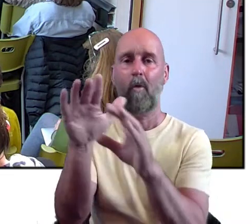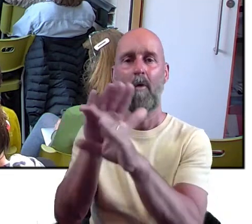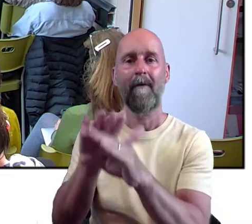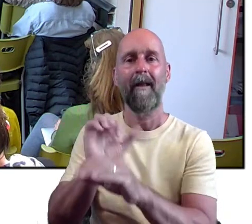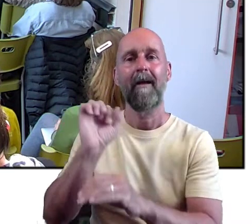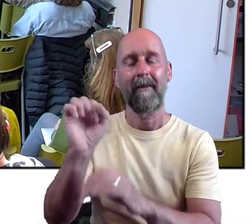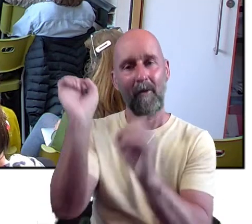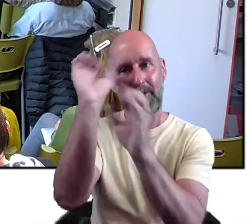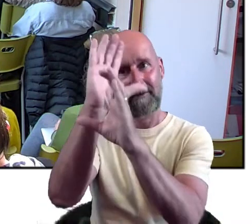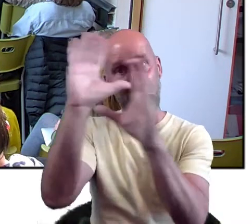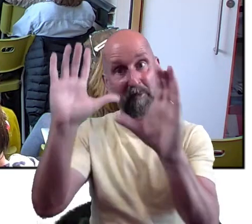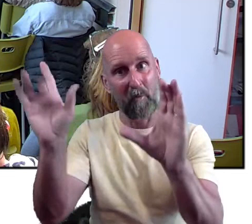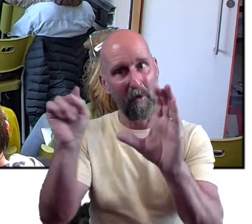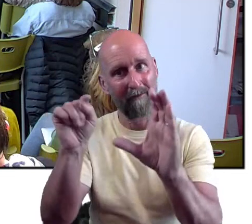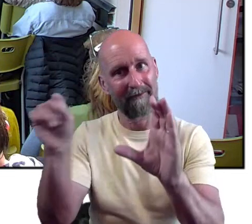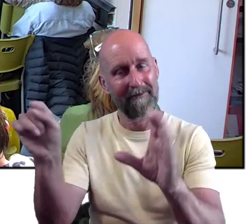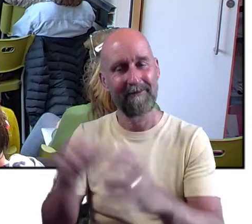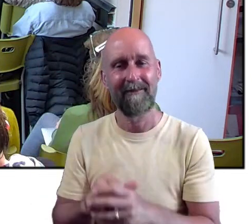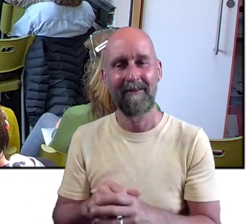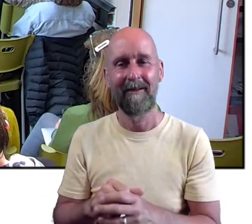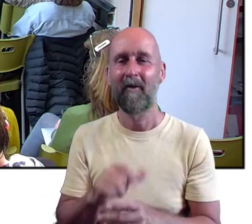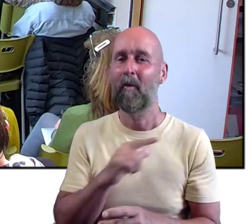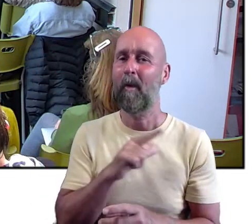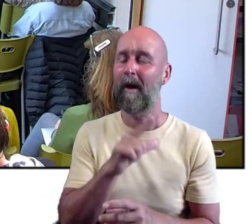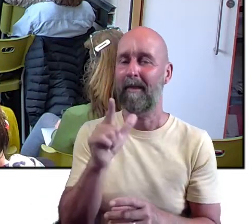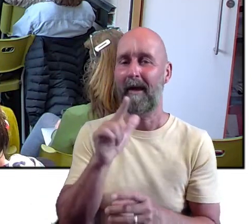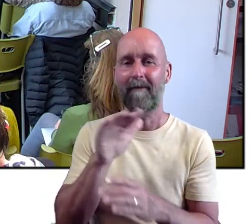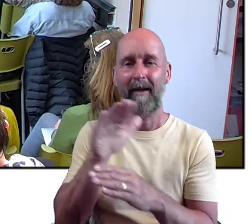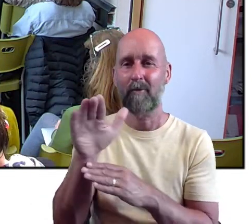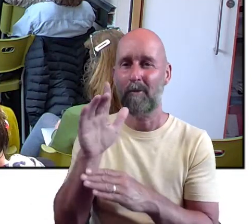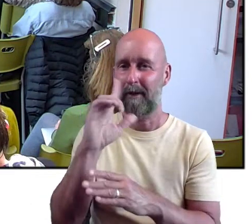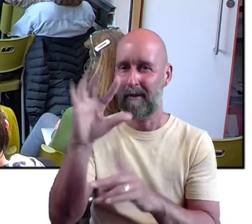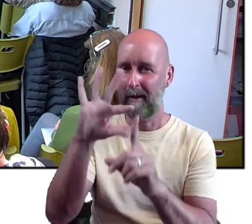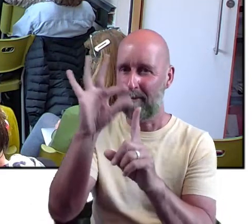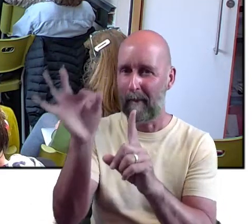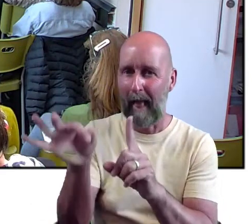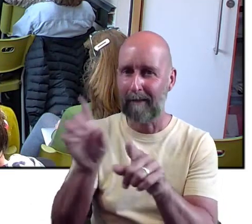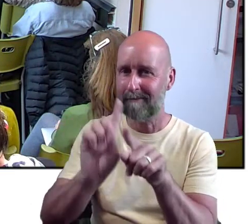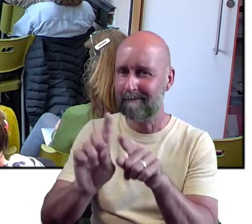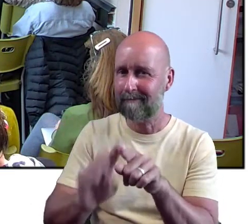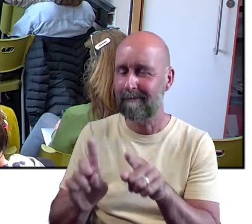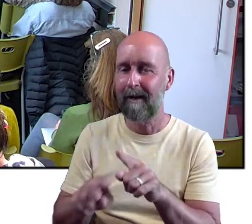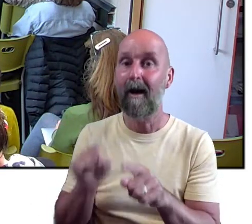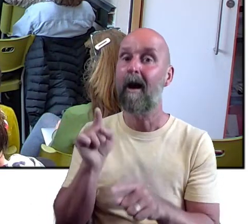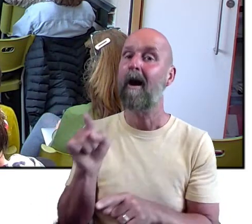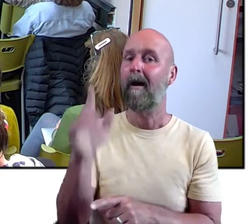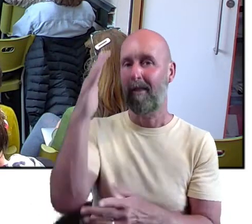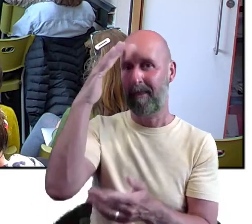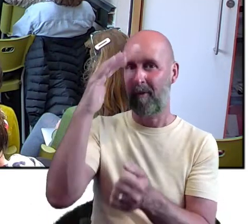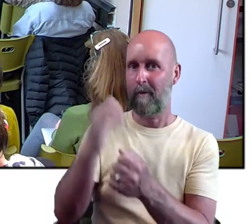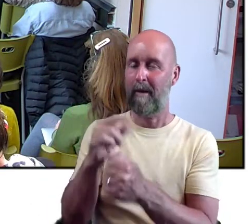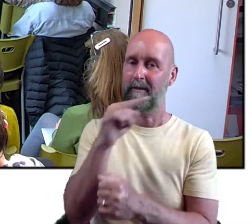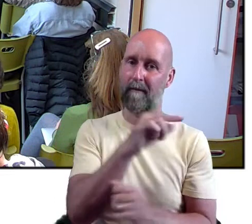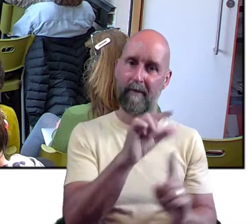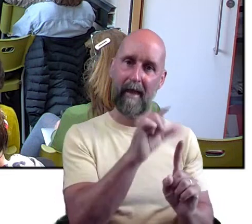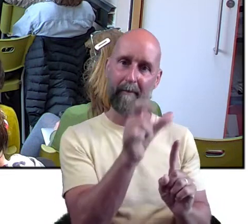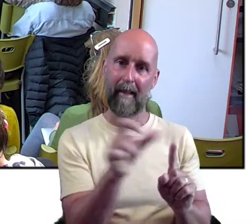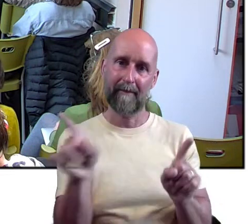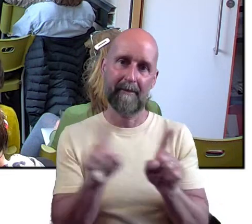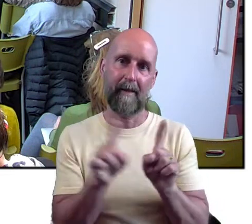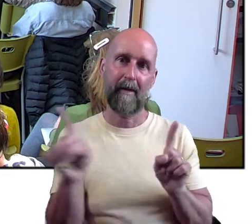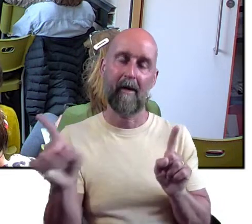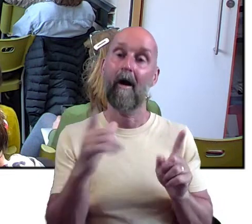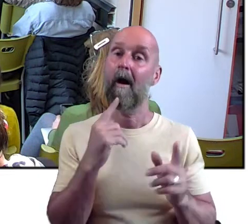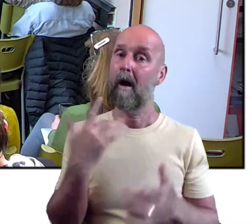that is. So I know, for example, they have these really like exotic looking plants and stuff. And like, so it's like, oh, that reminds me of this plant, or, oh, wow, that's such a really